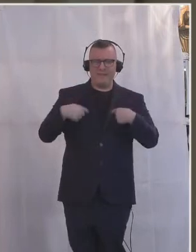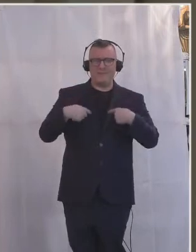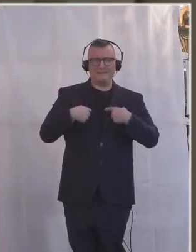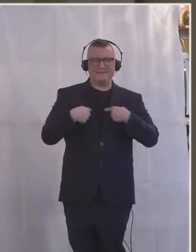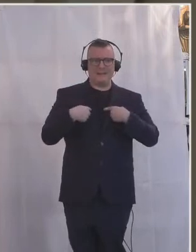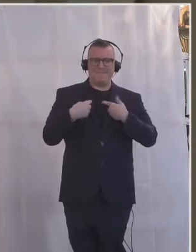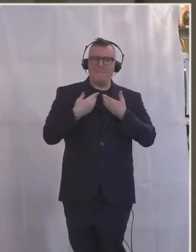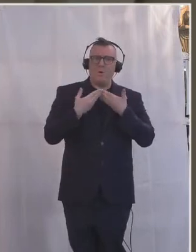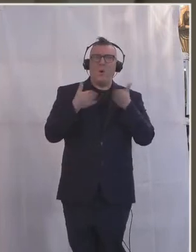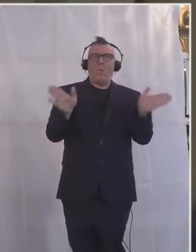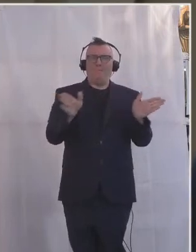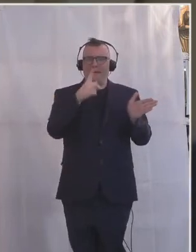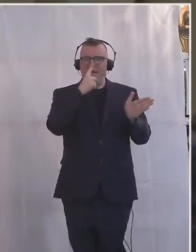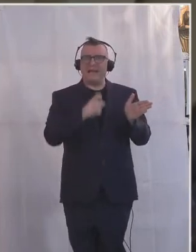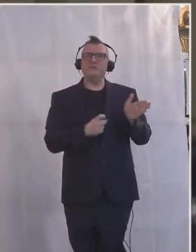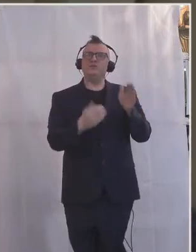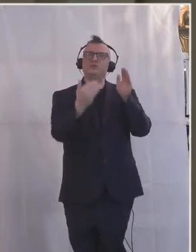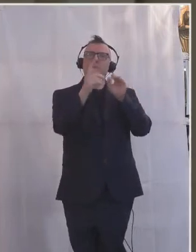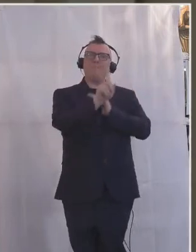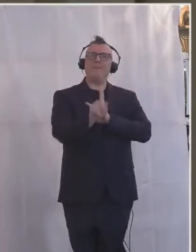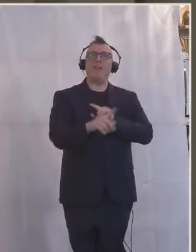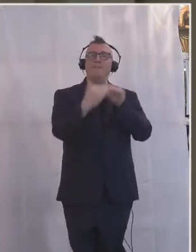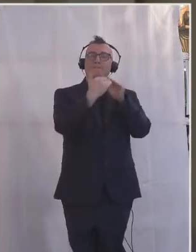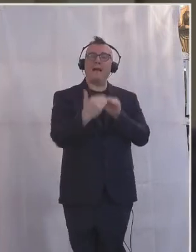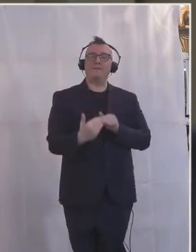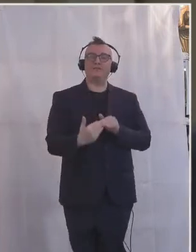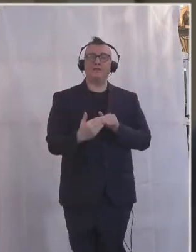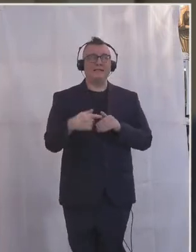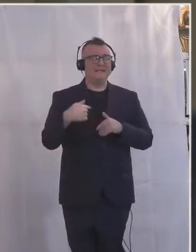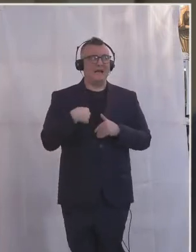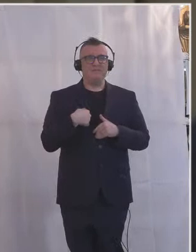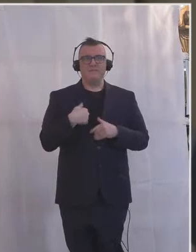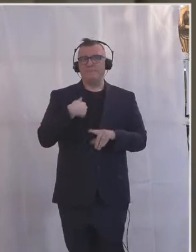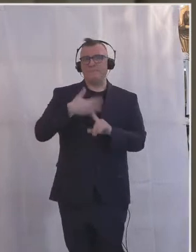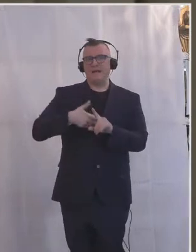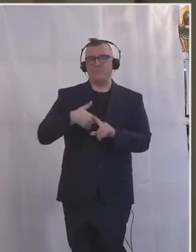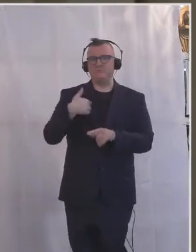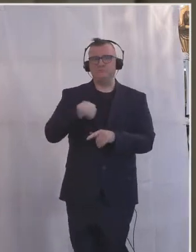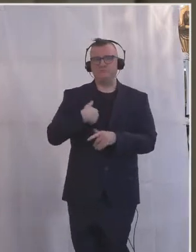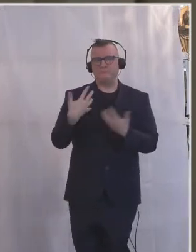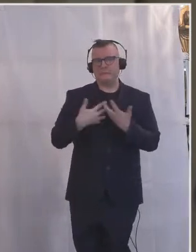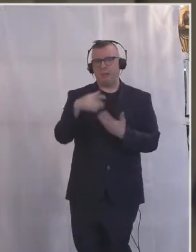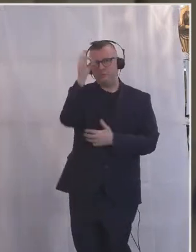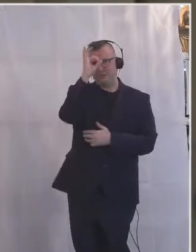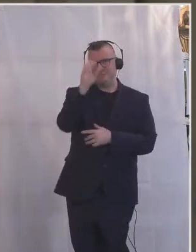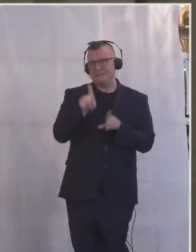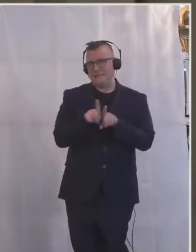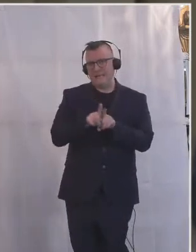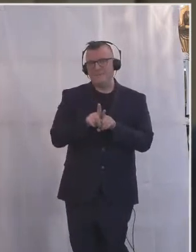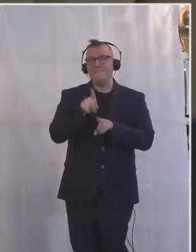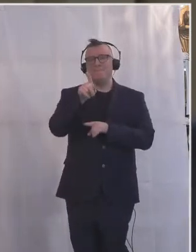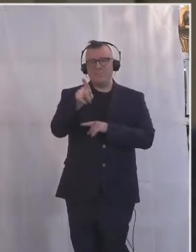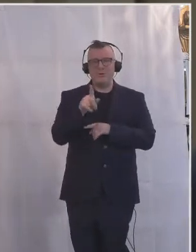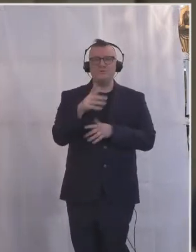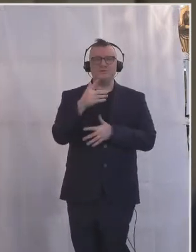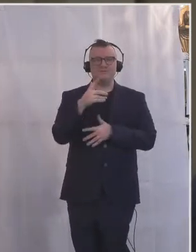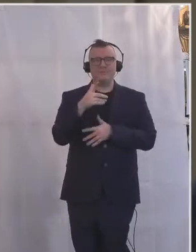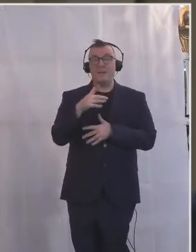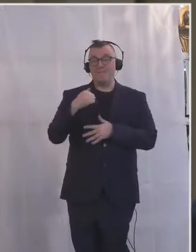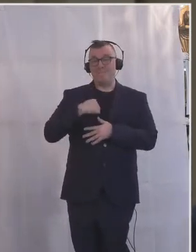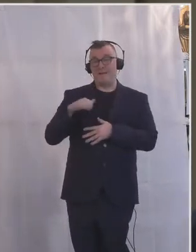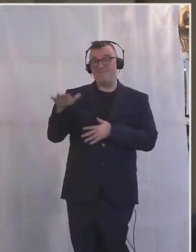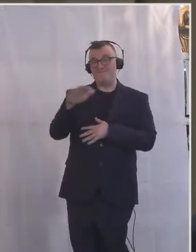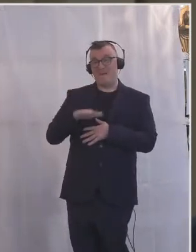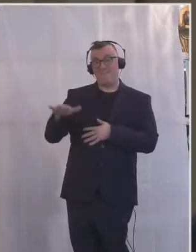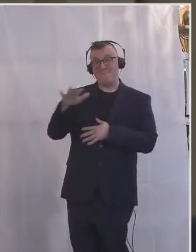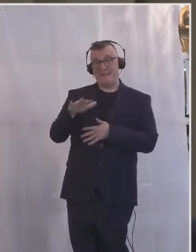patients. And, you know, for background context, I'm not a techie person at all, I don't think. But I come from a long line of engineers who all